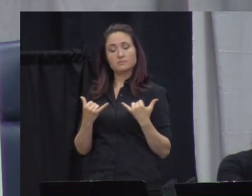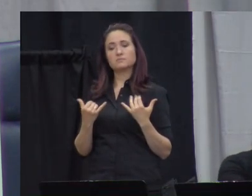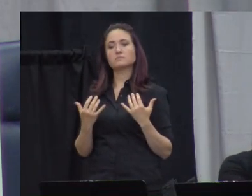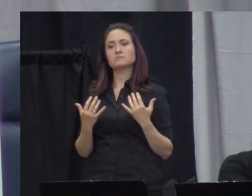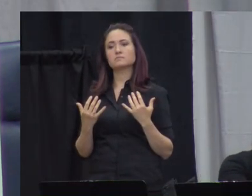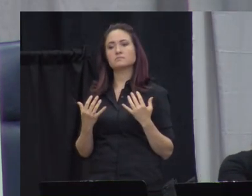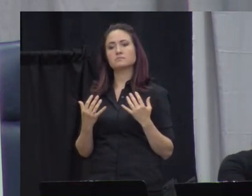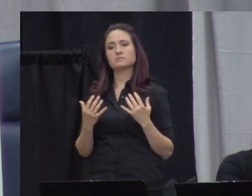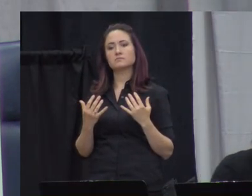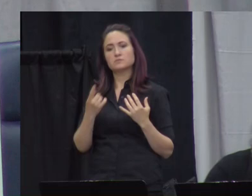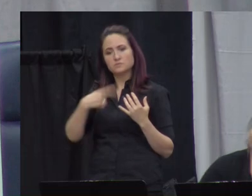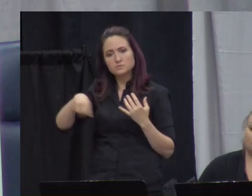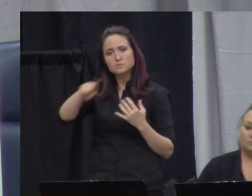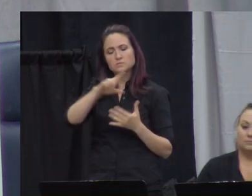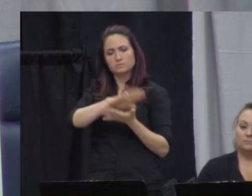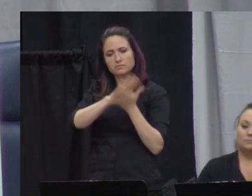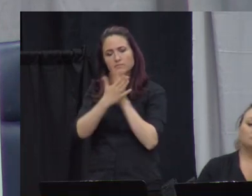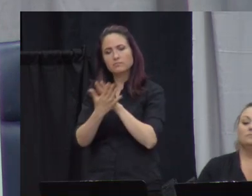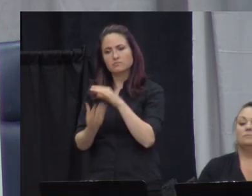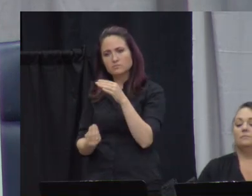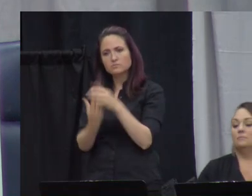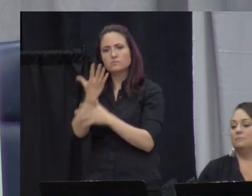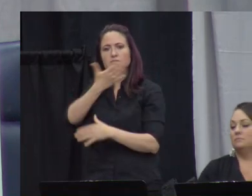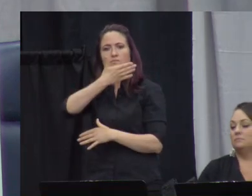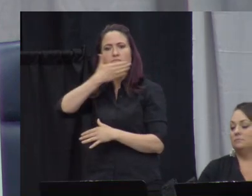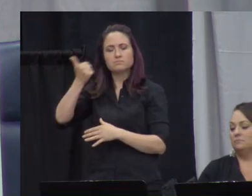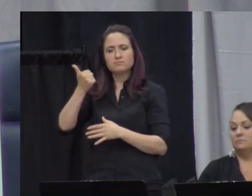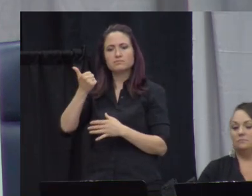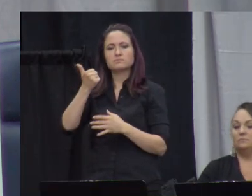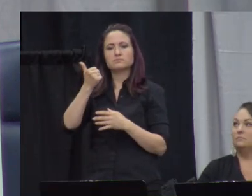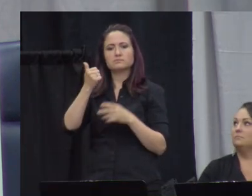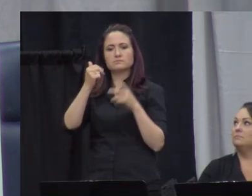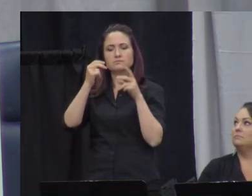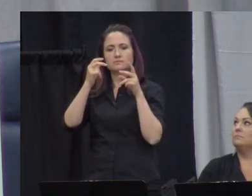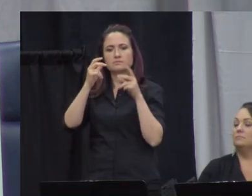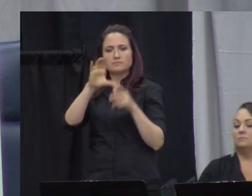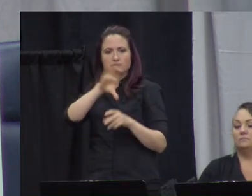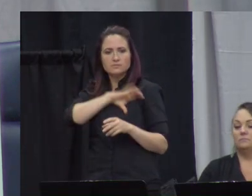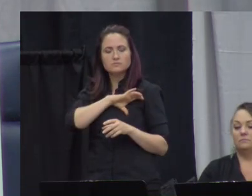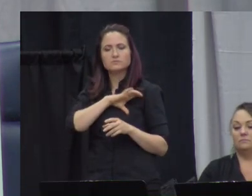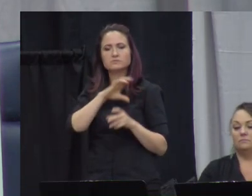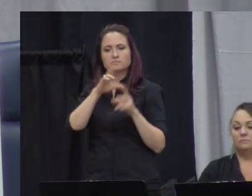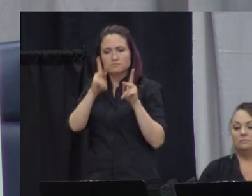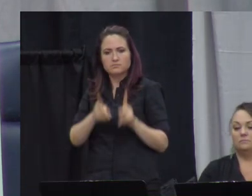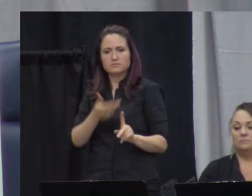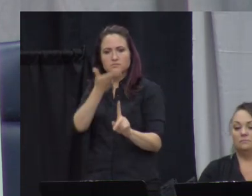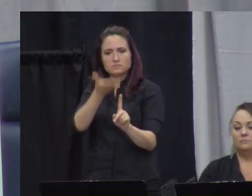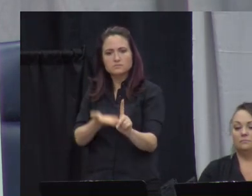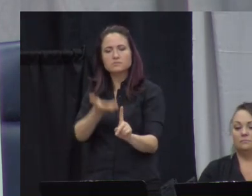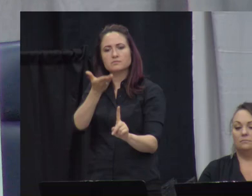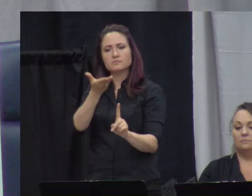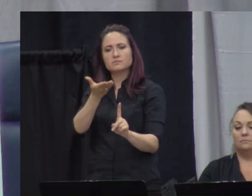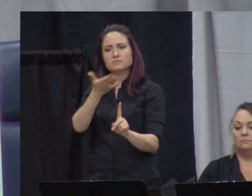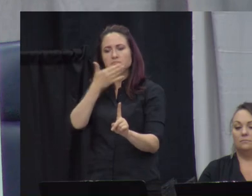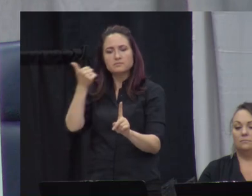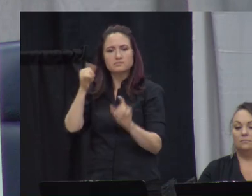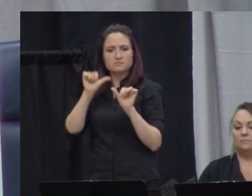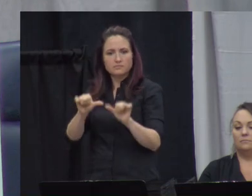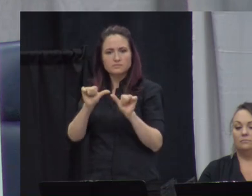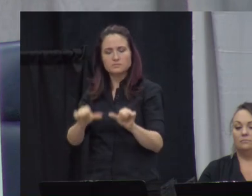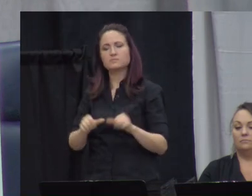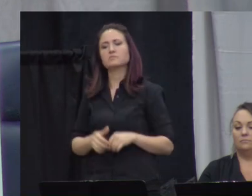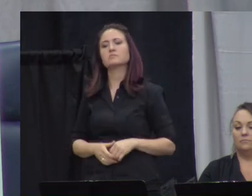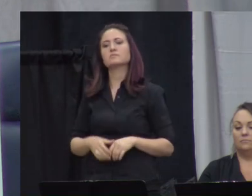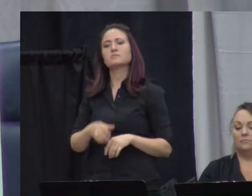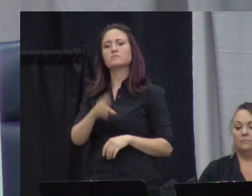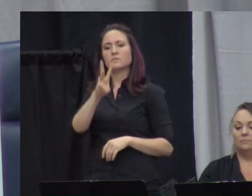become the best version of you that you can possibly be. May the words, "well done," always